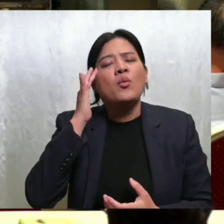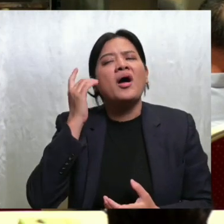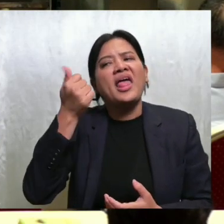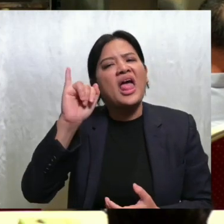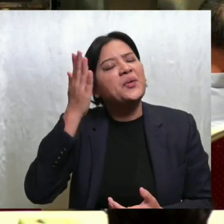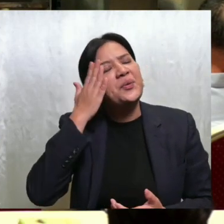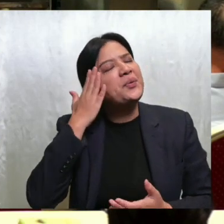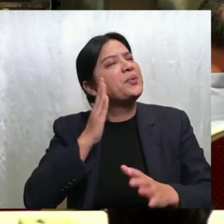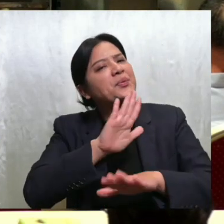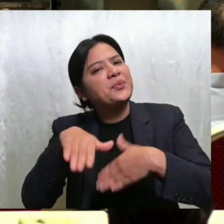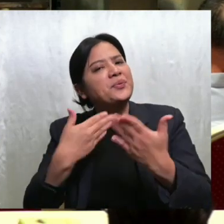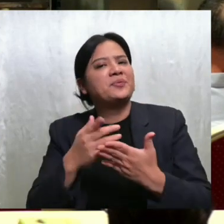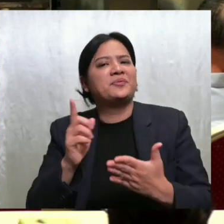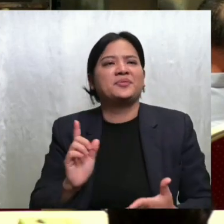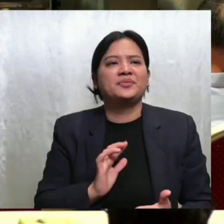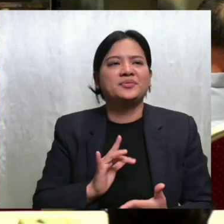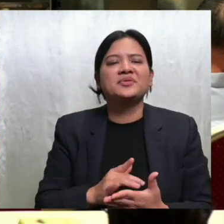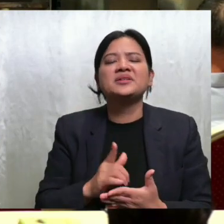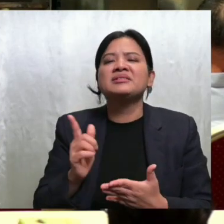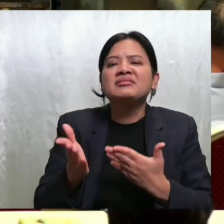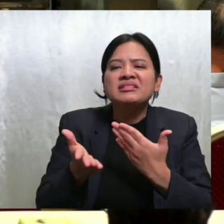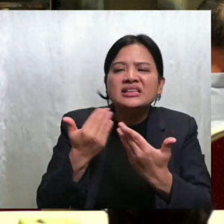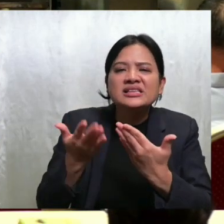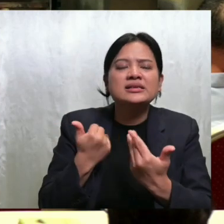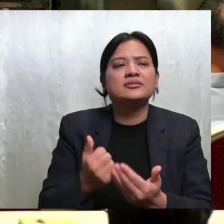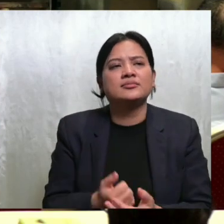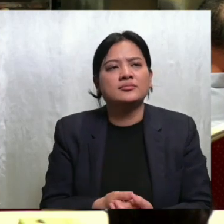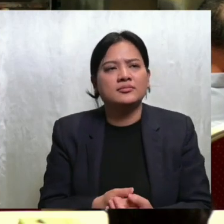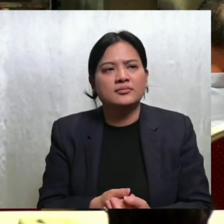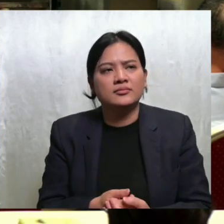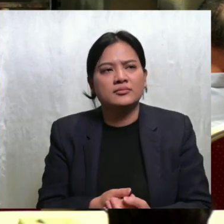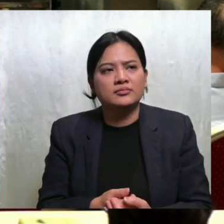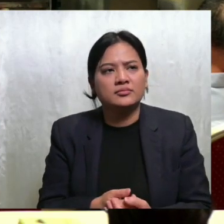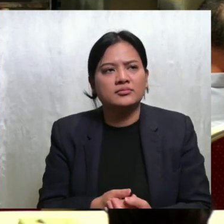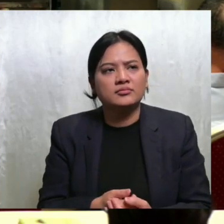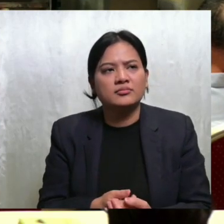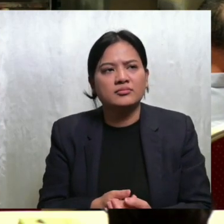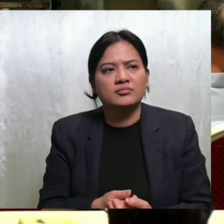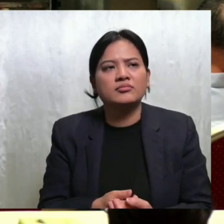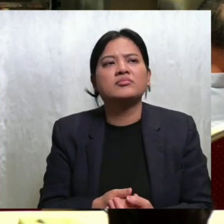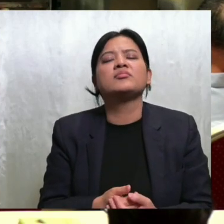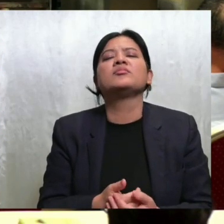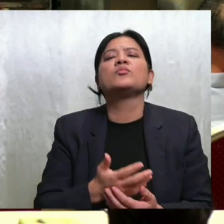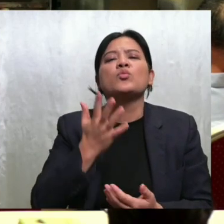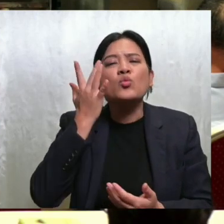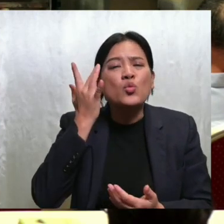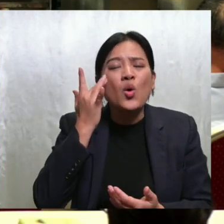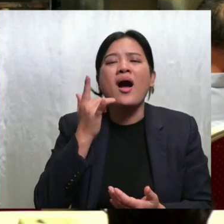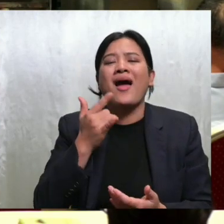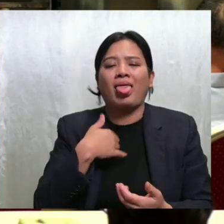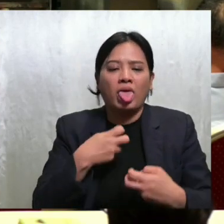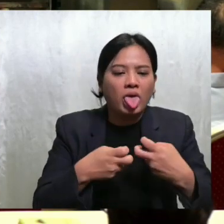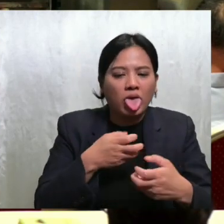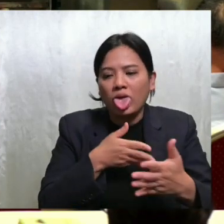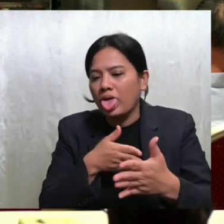reduce lots of our issues and challenges in upcoming future. Thank you so much to all our panelists, and